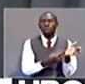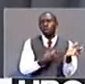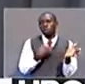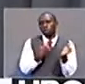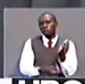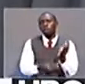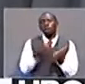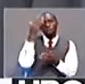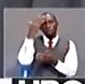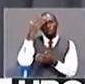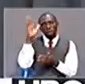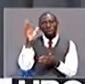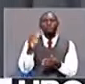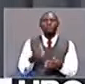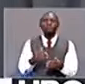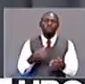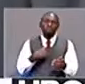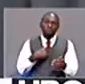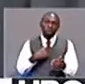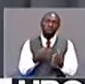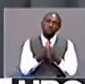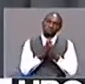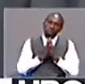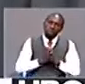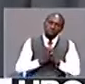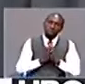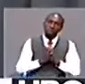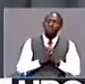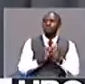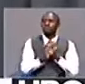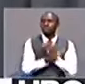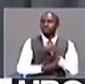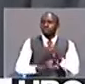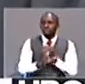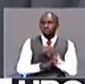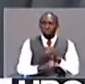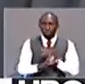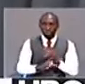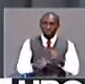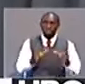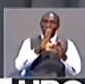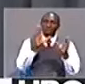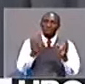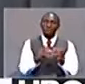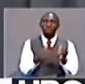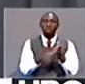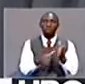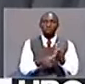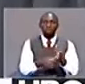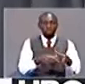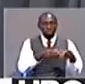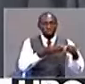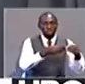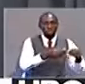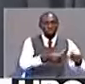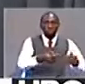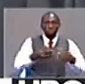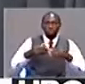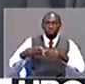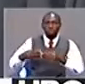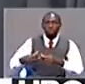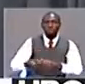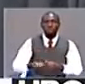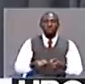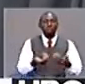convinced that we pray for this country so that we overcome all these problems. May his soul rest in eternal